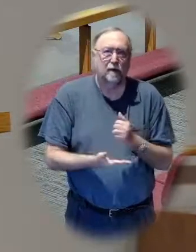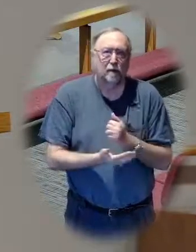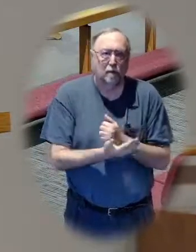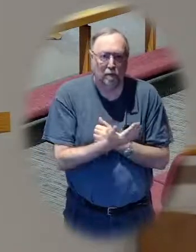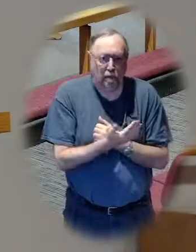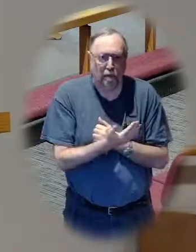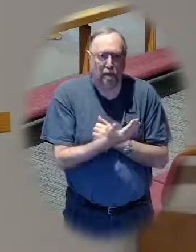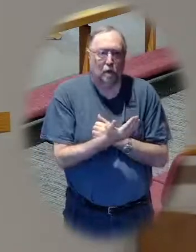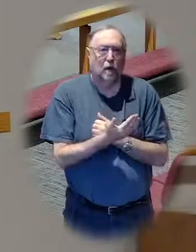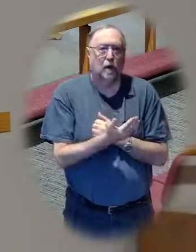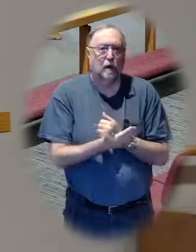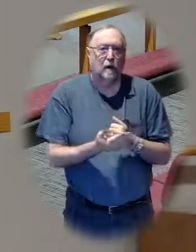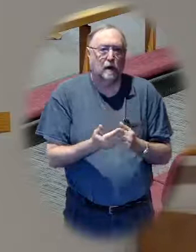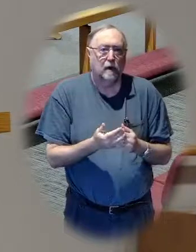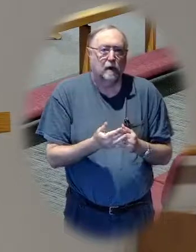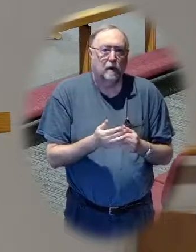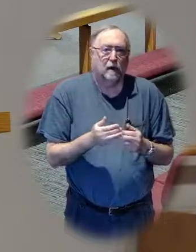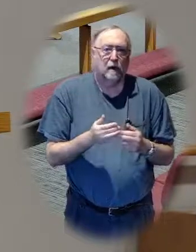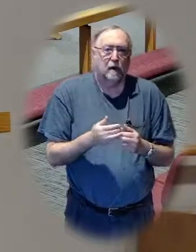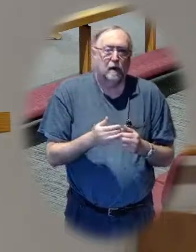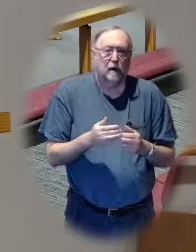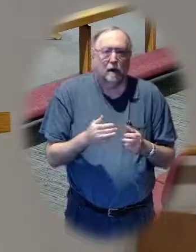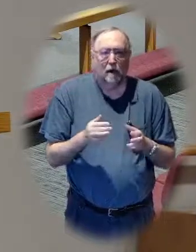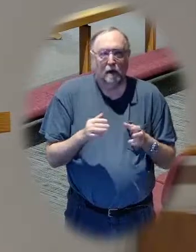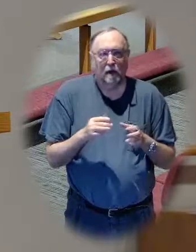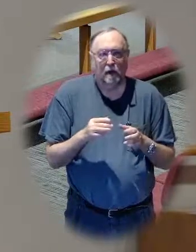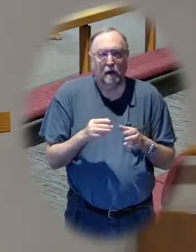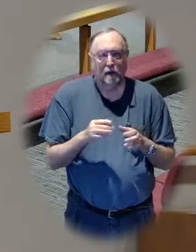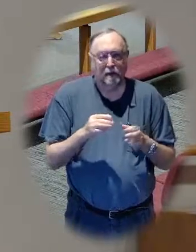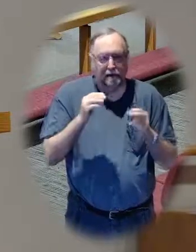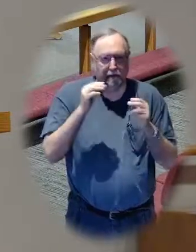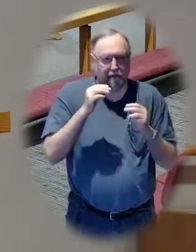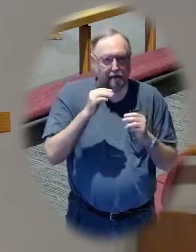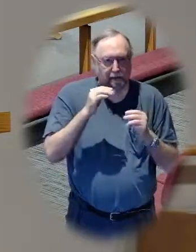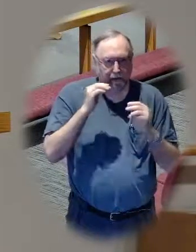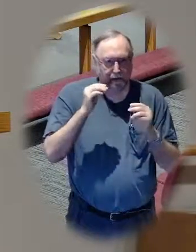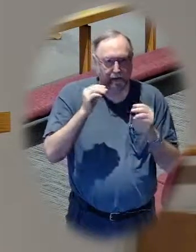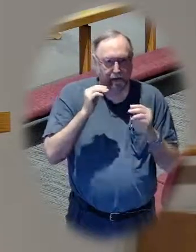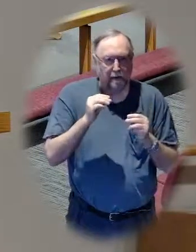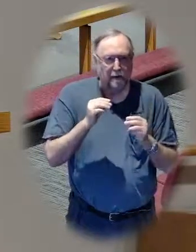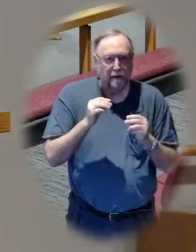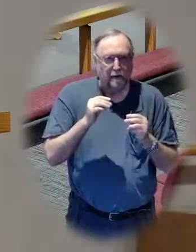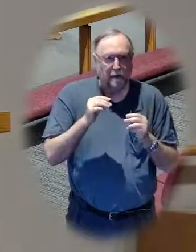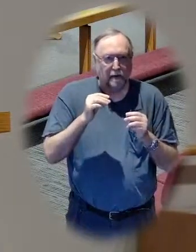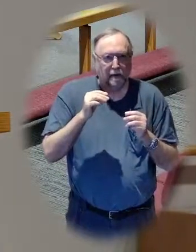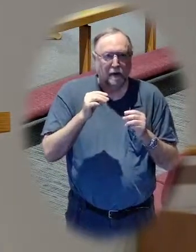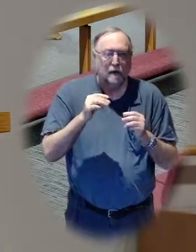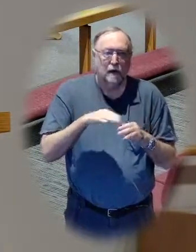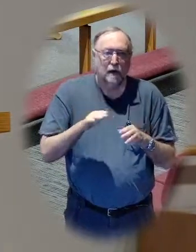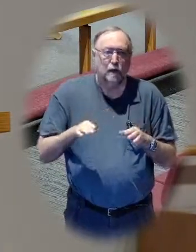had to be sacrificed, the children were taught to ask that good Lutheran